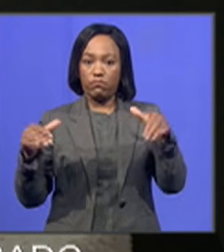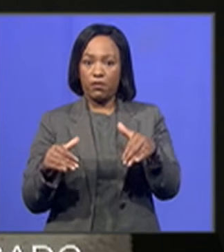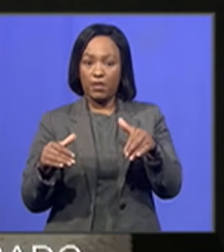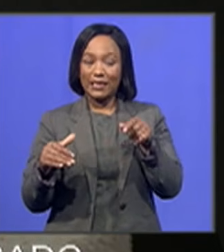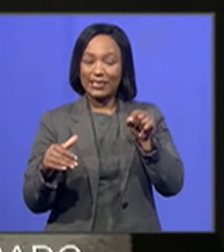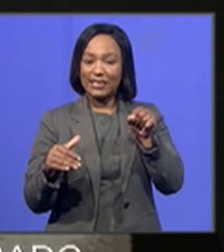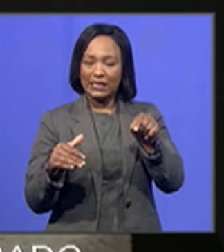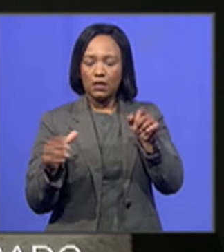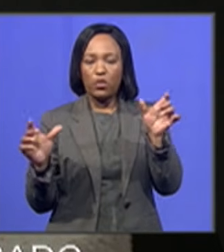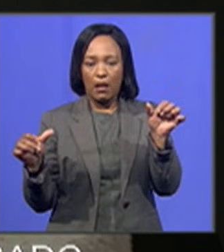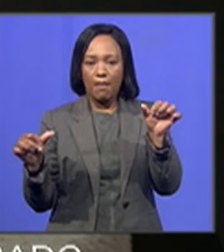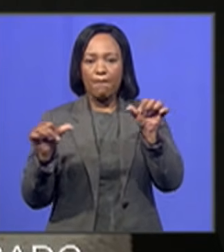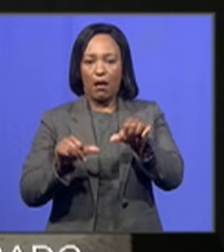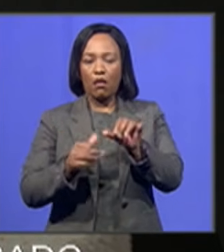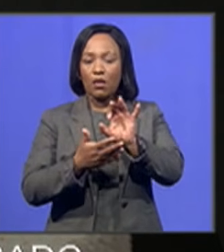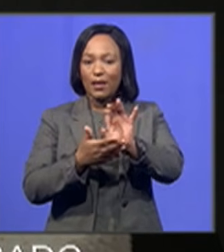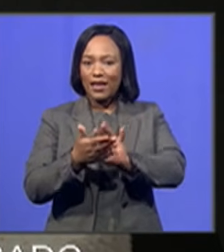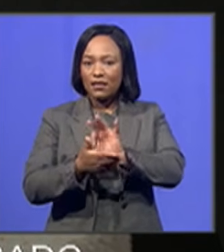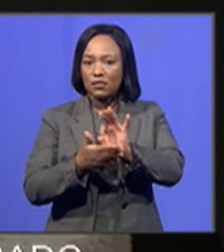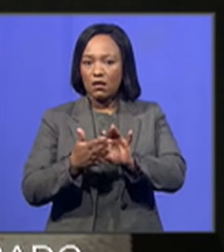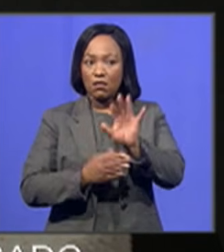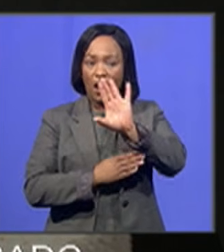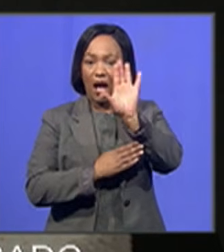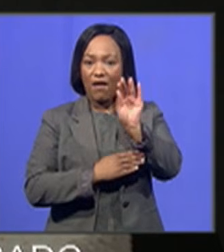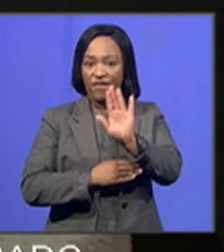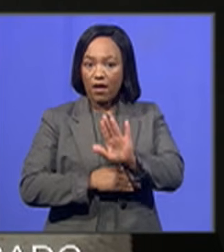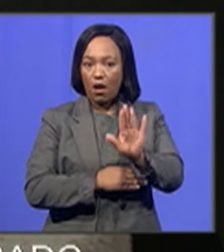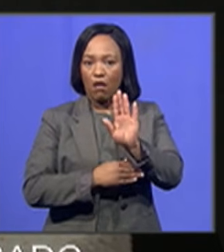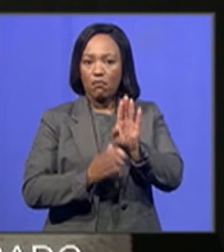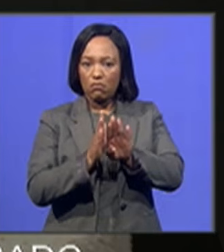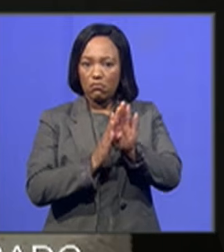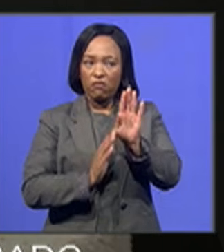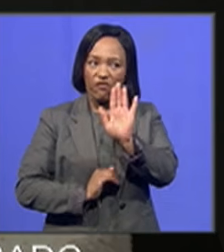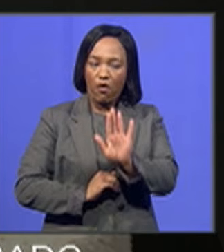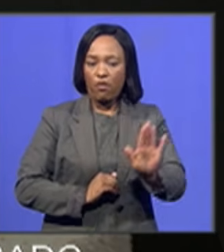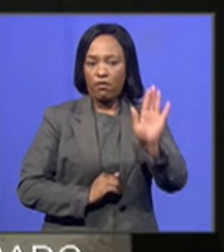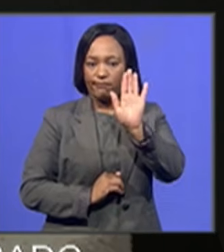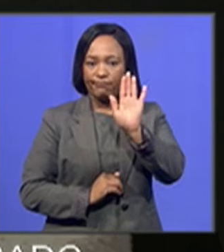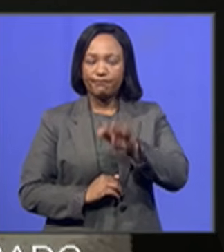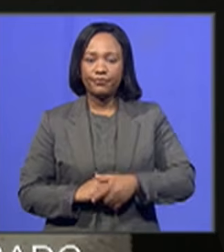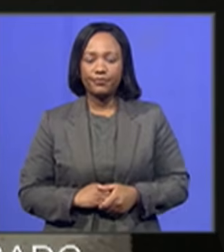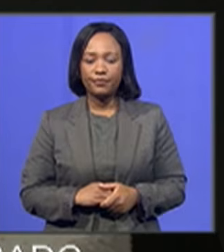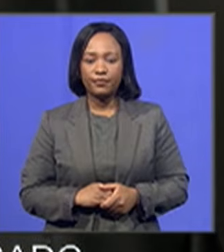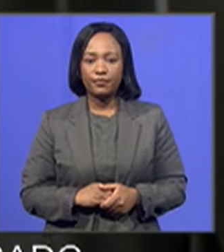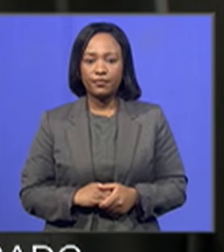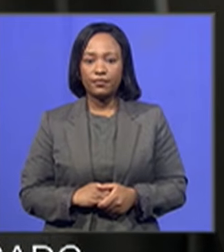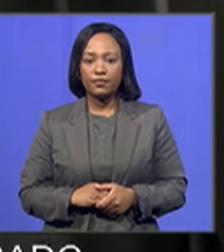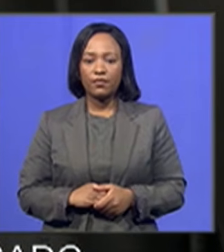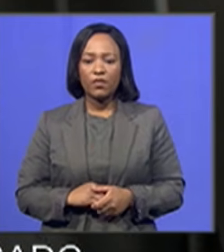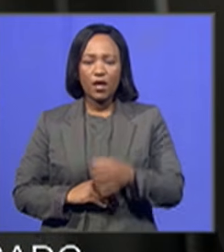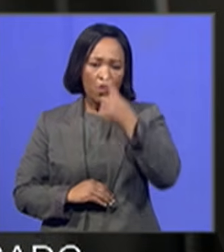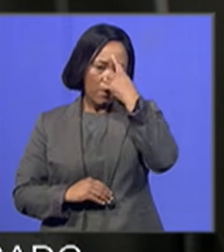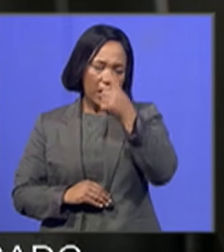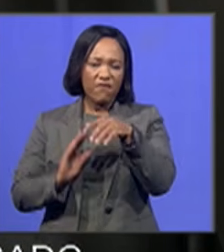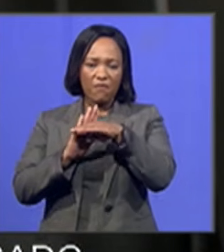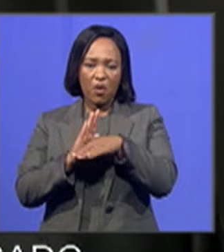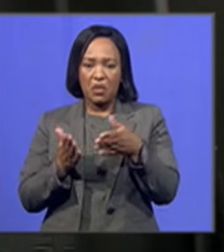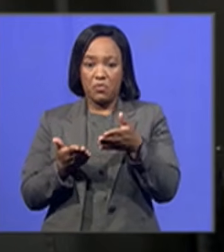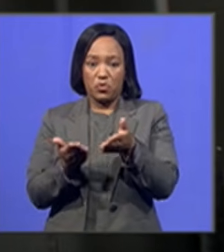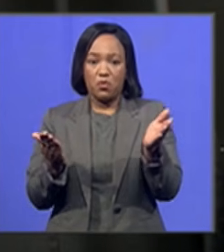tlilo khutlisa seriti sa dikgetho kontinenteng ya Afrika ka bophara. We believe that programs such as this